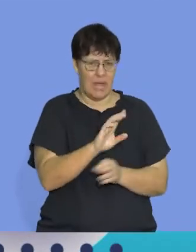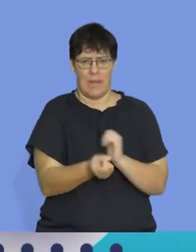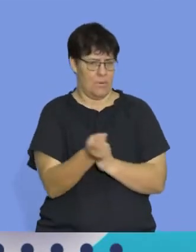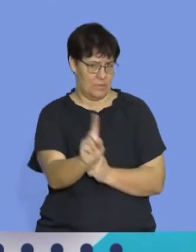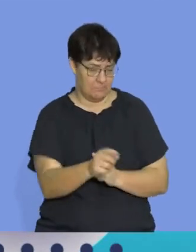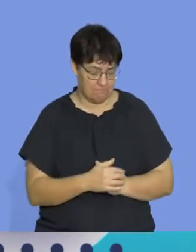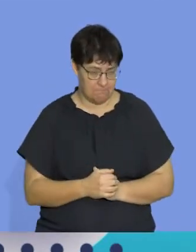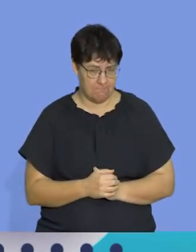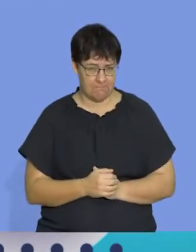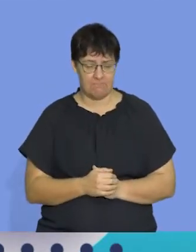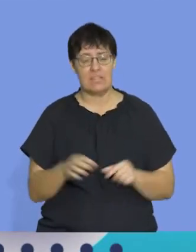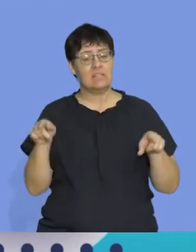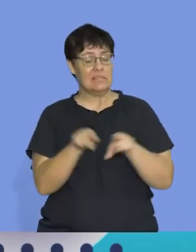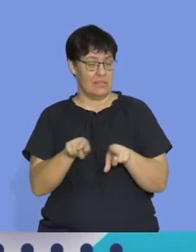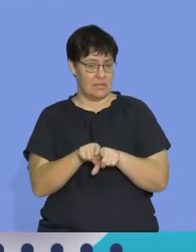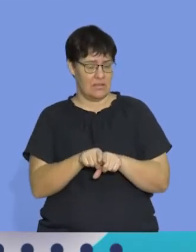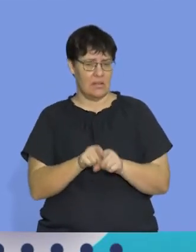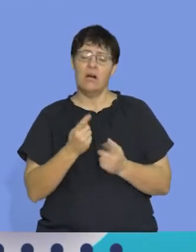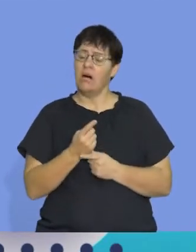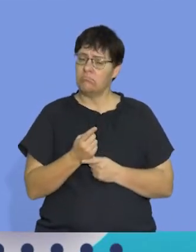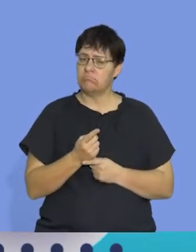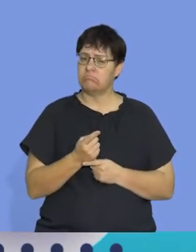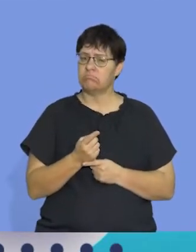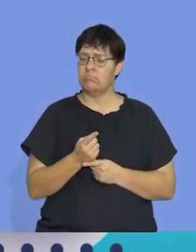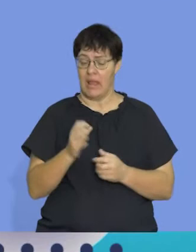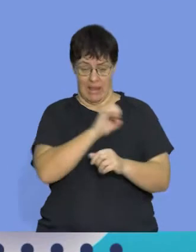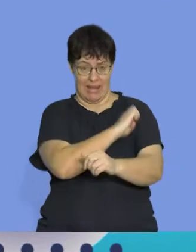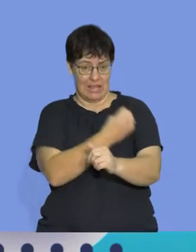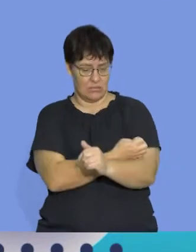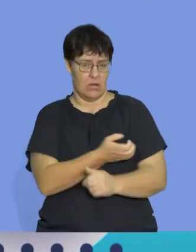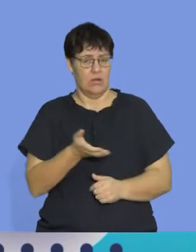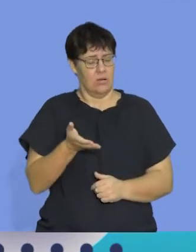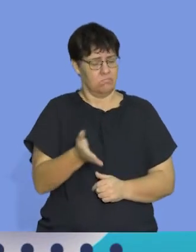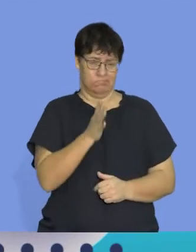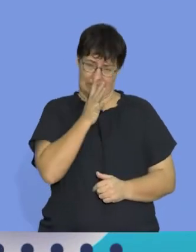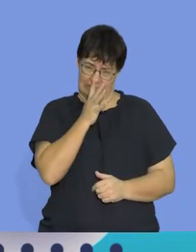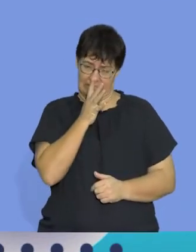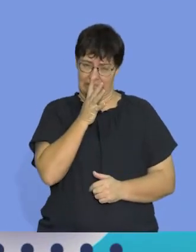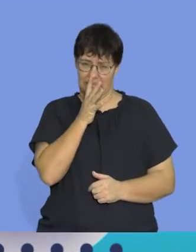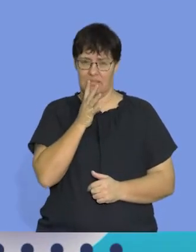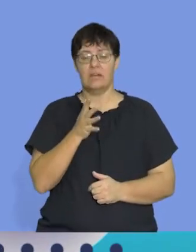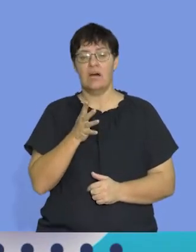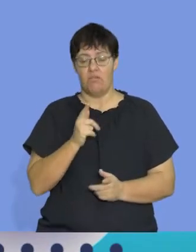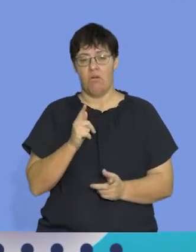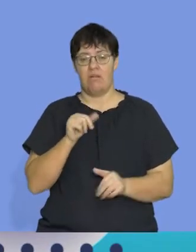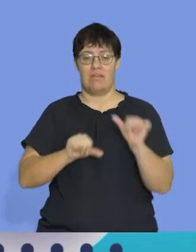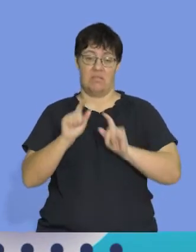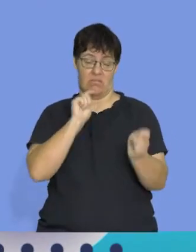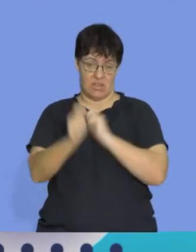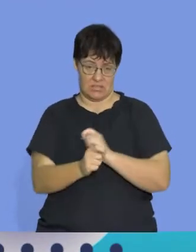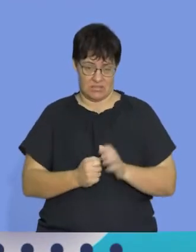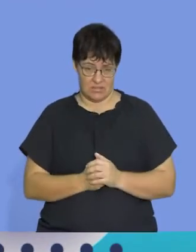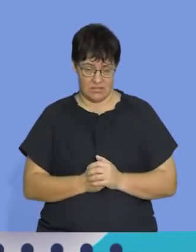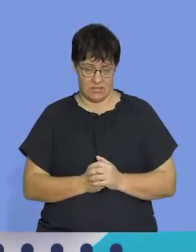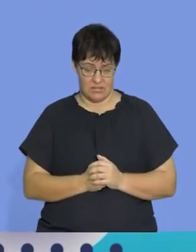also come to a point where we understand that there is a lot of energy involvement in as far as a chemical reaction is concerned,